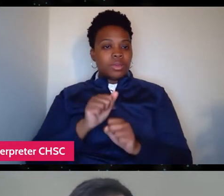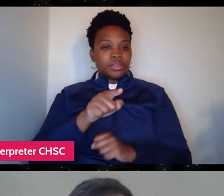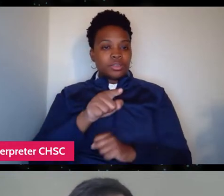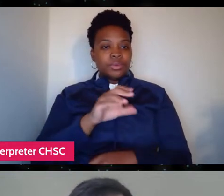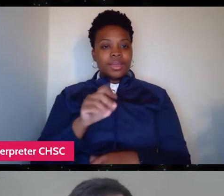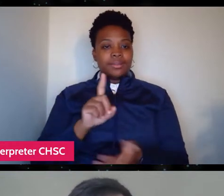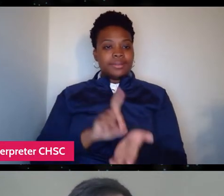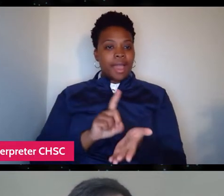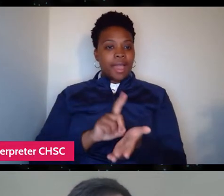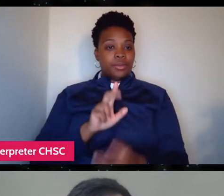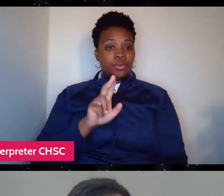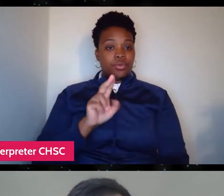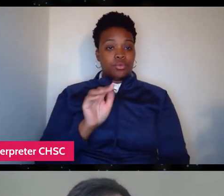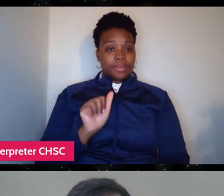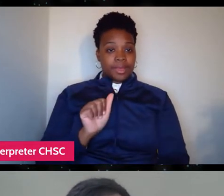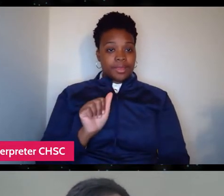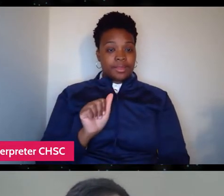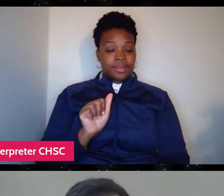Uma.